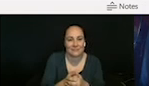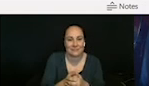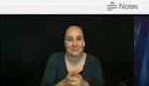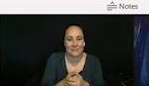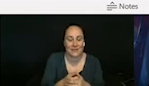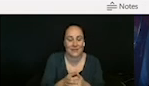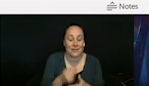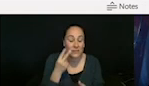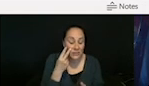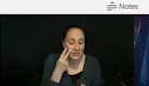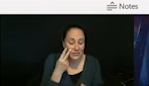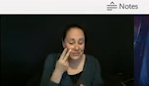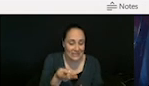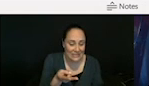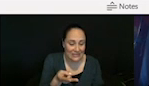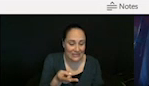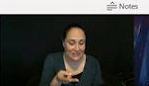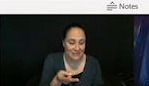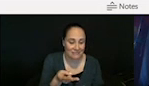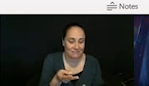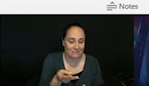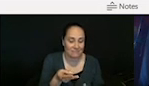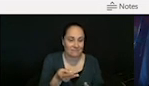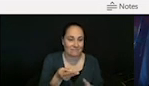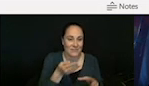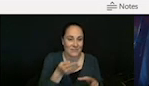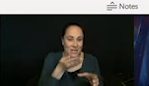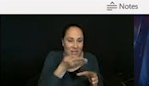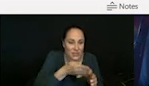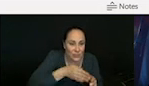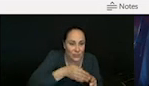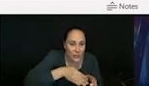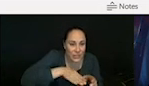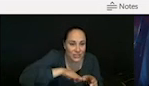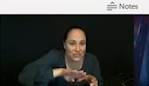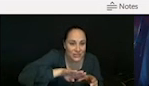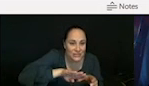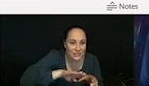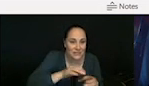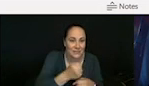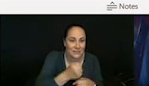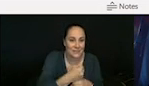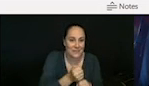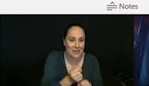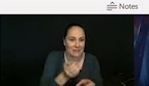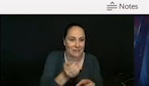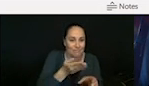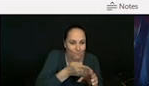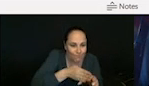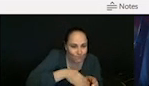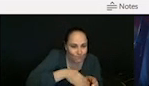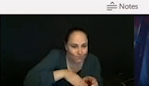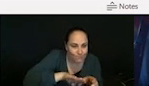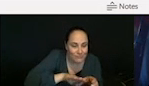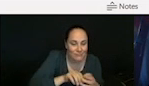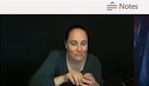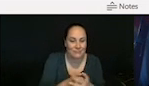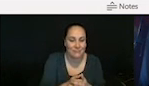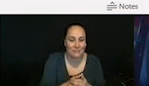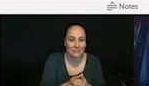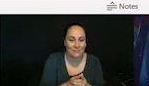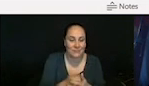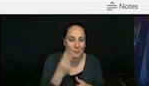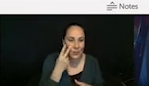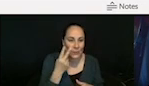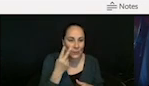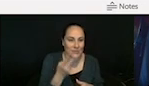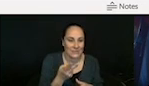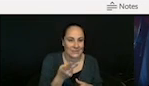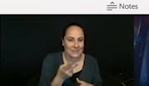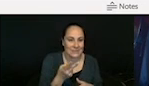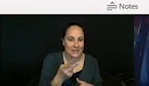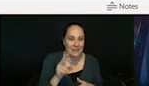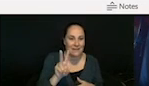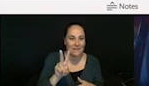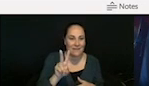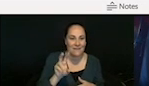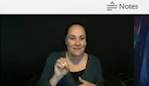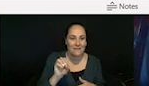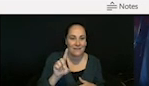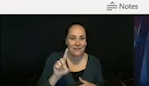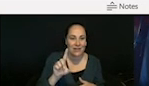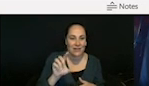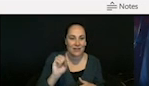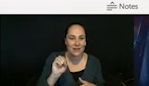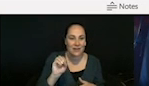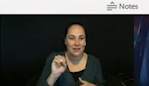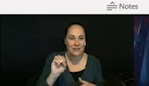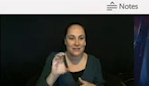right? Why? Because of velocities. And this is a great segue into velocity for rotation, rotational velocity,